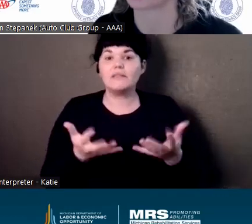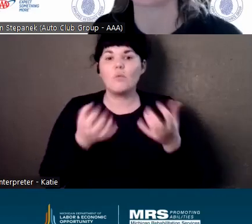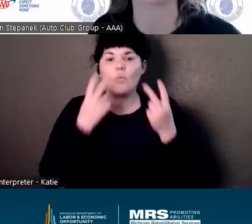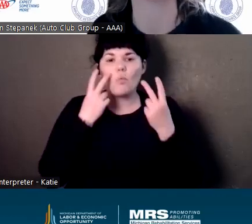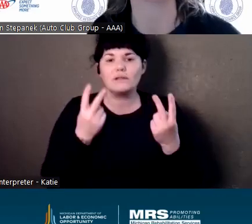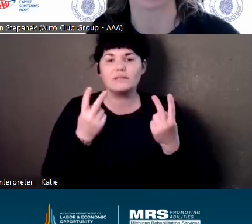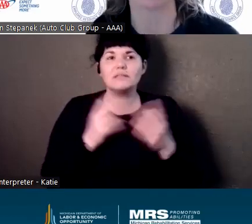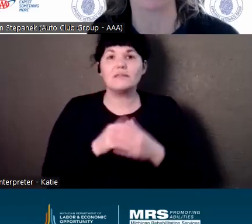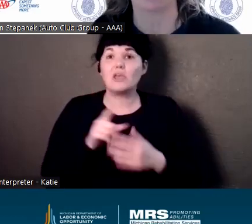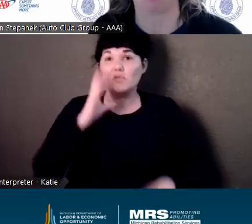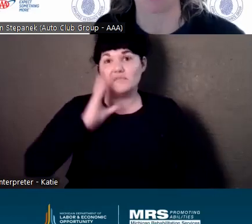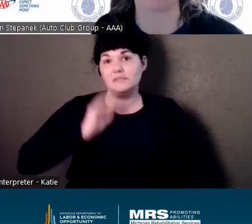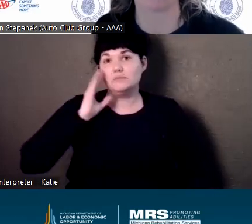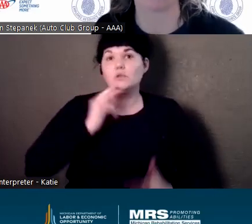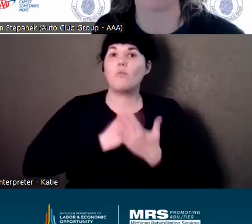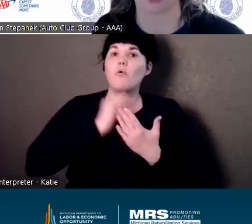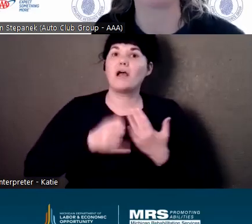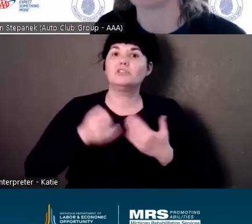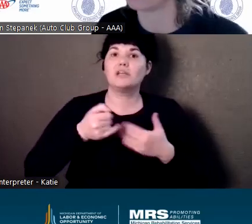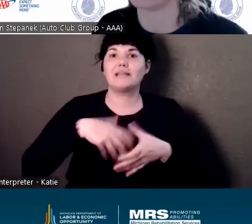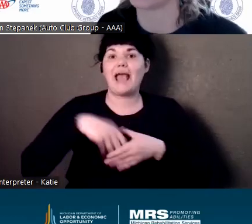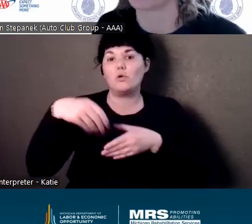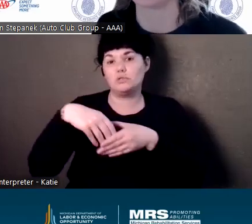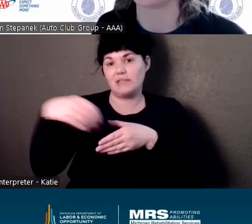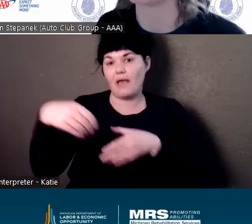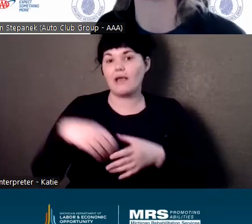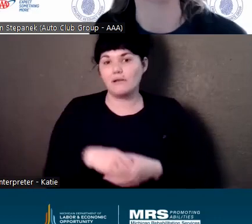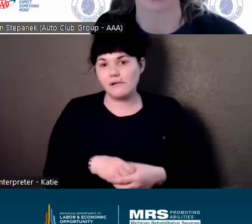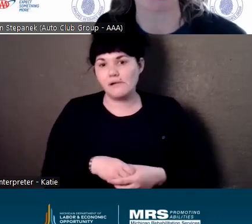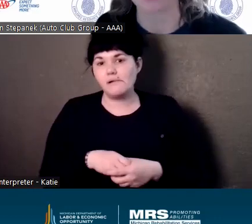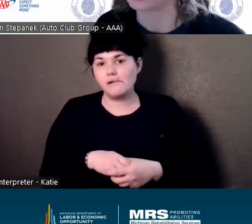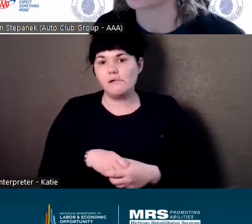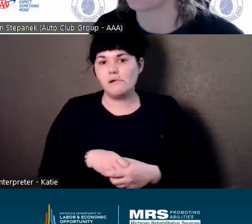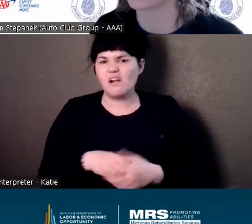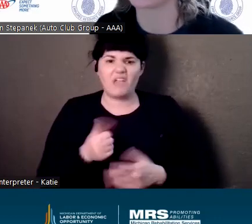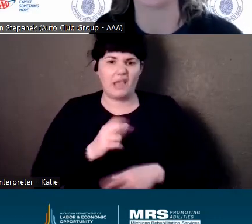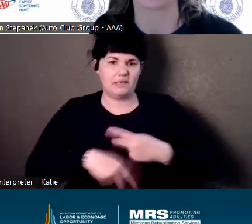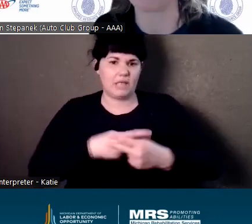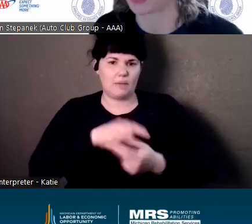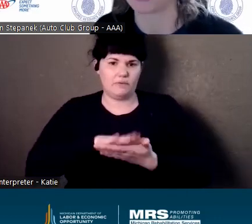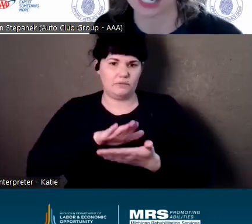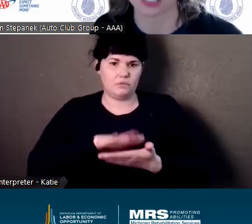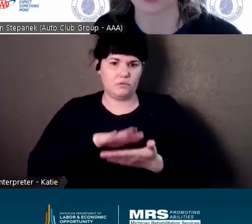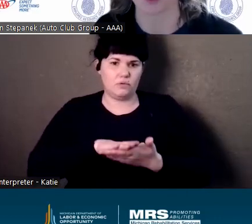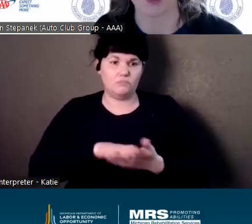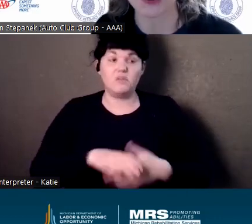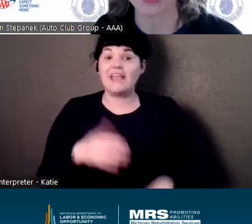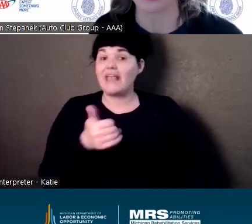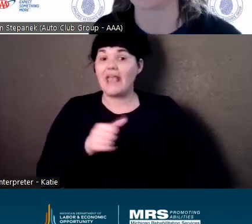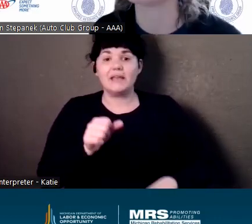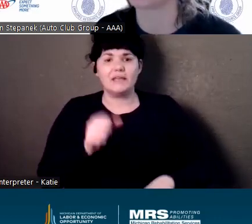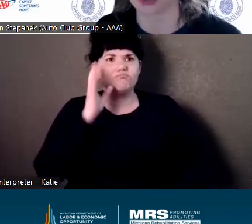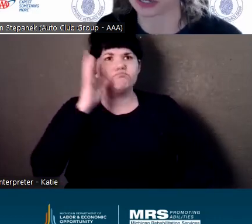done projects outside of any kind of schooling. So any initiative that you've taken on your